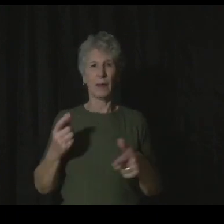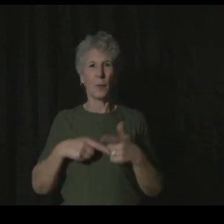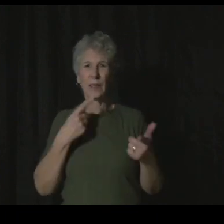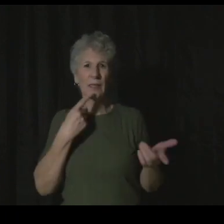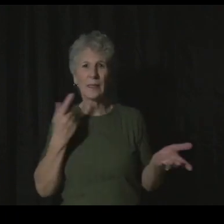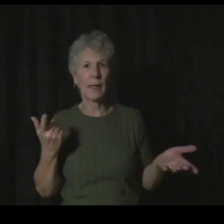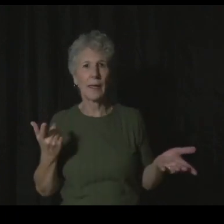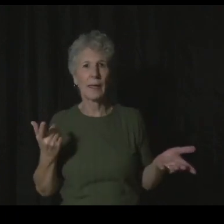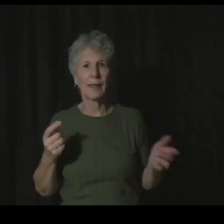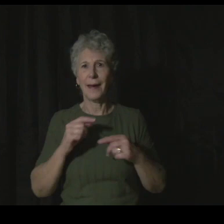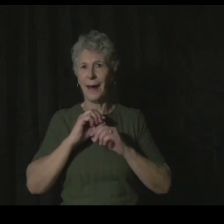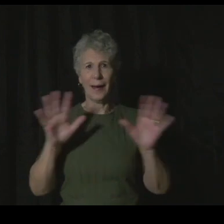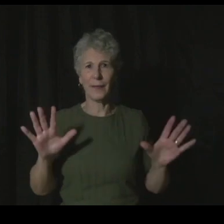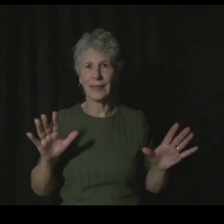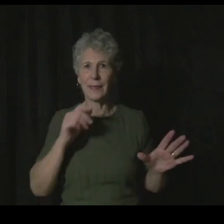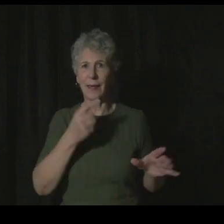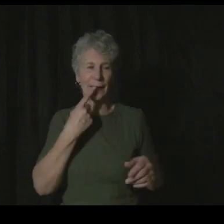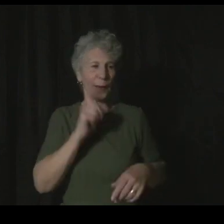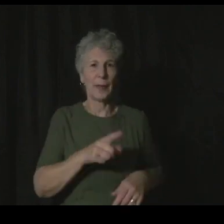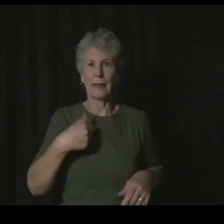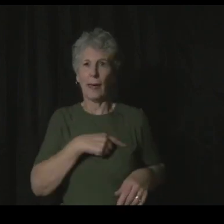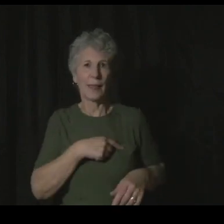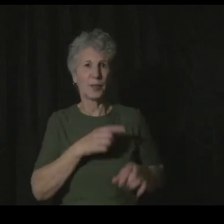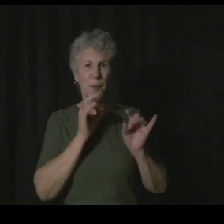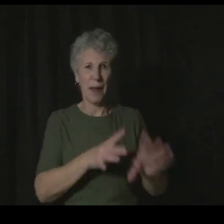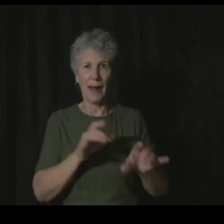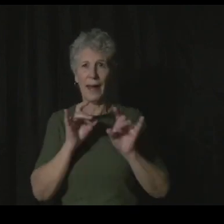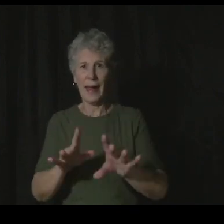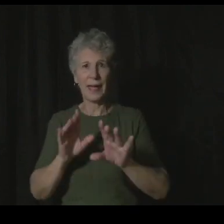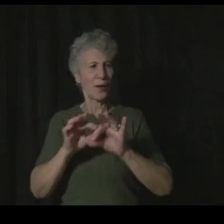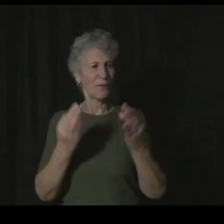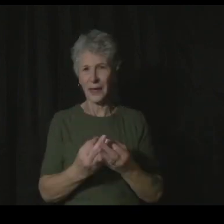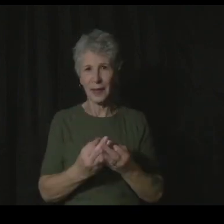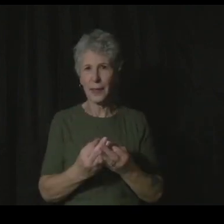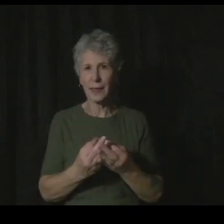Obviously, he's not commanding us to hate